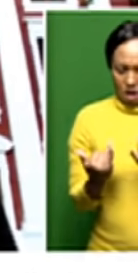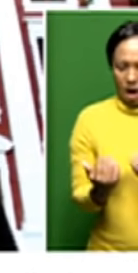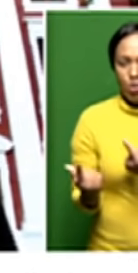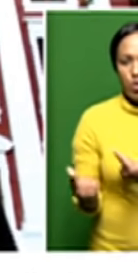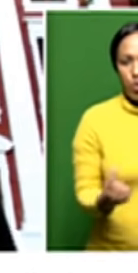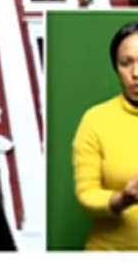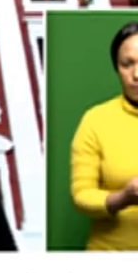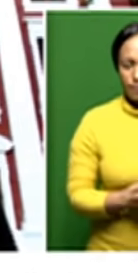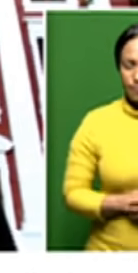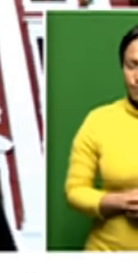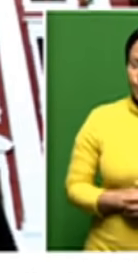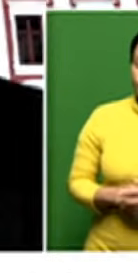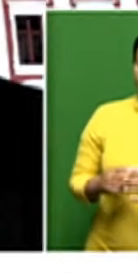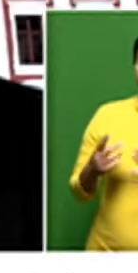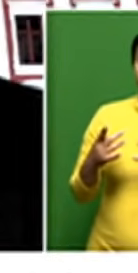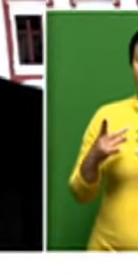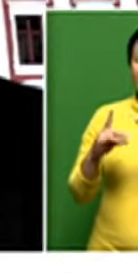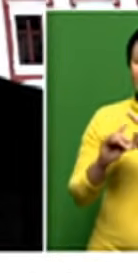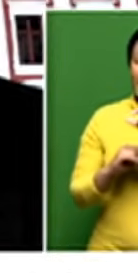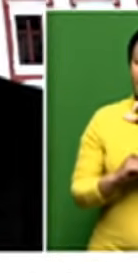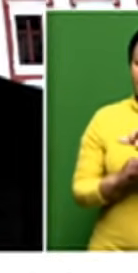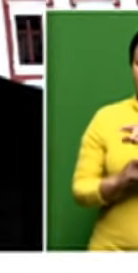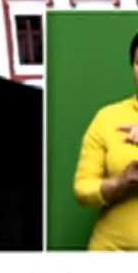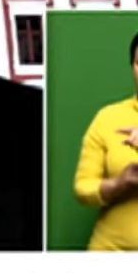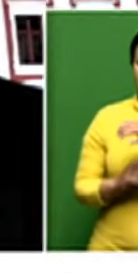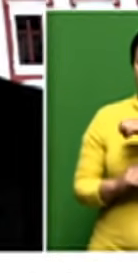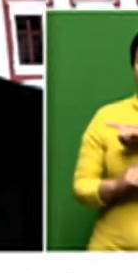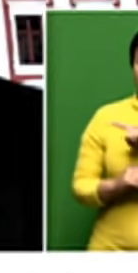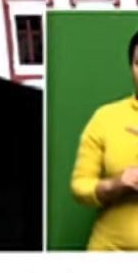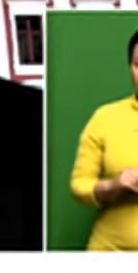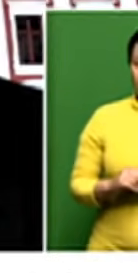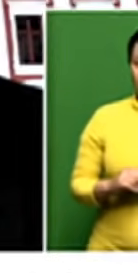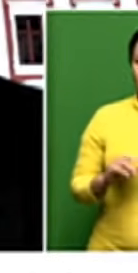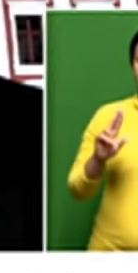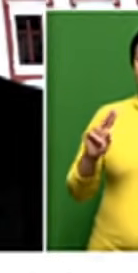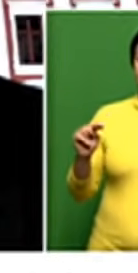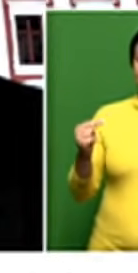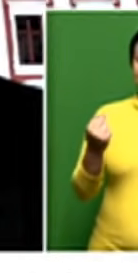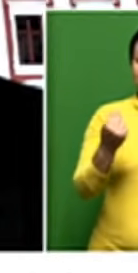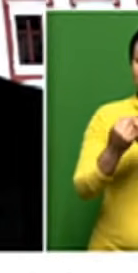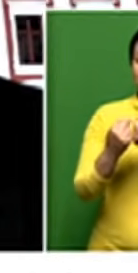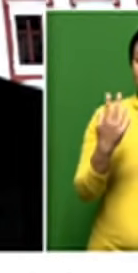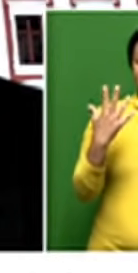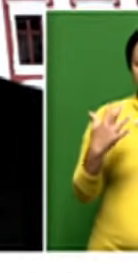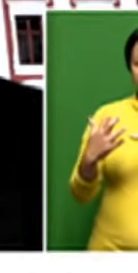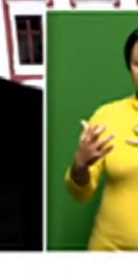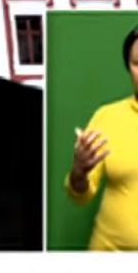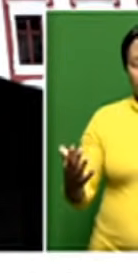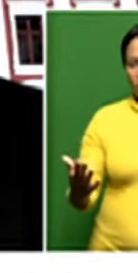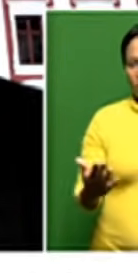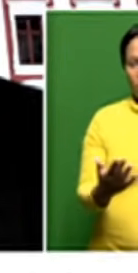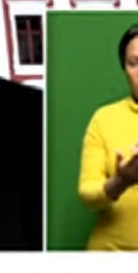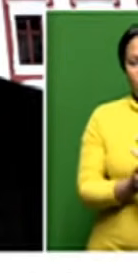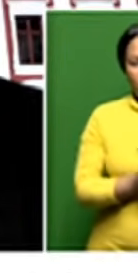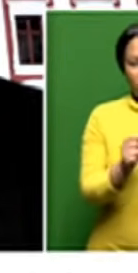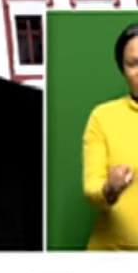doing. Chair, you've been the chair of the National Assembly in Parliament all the years of state